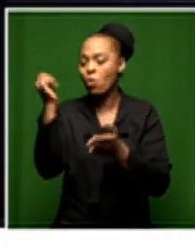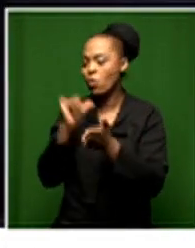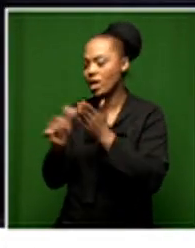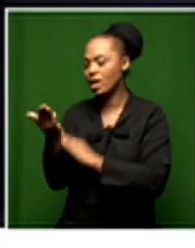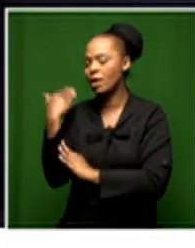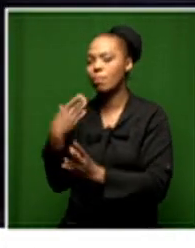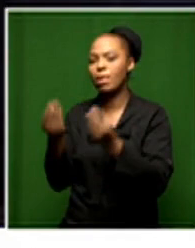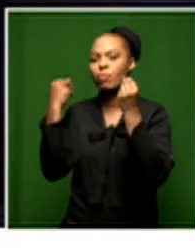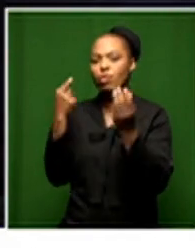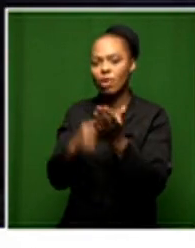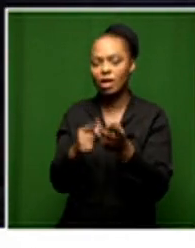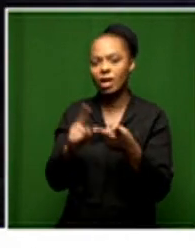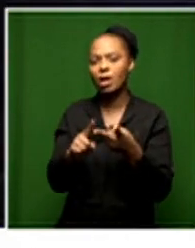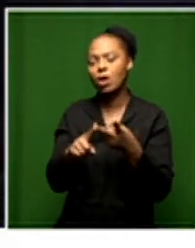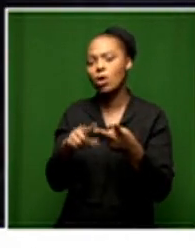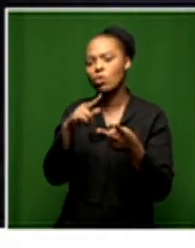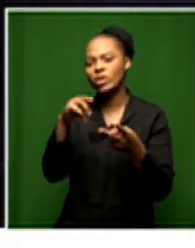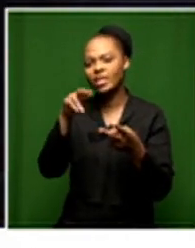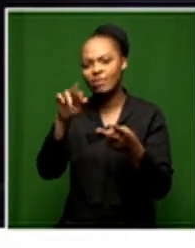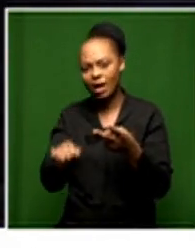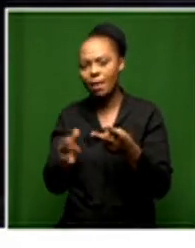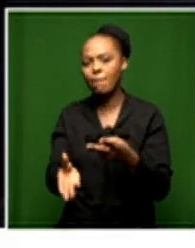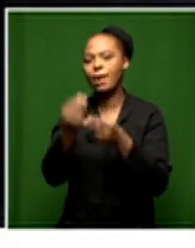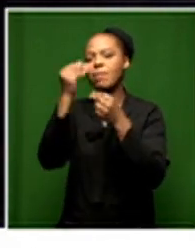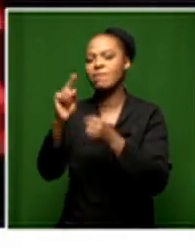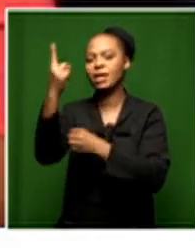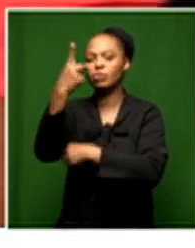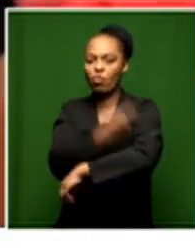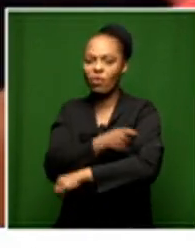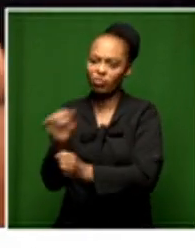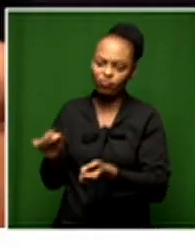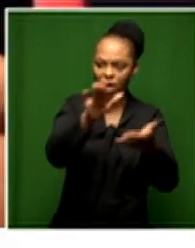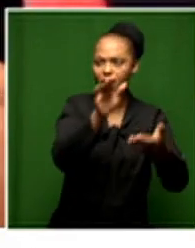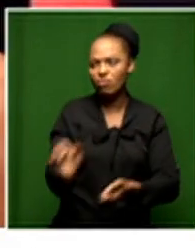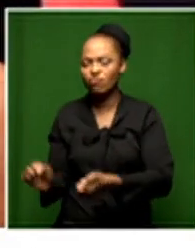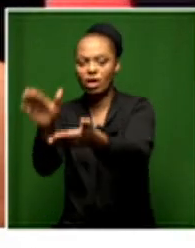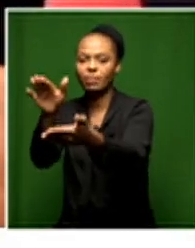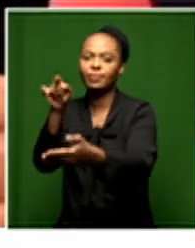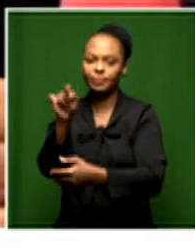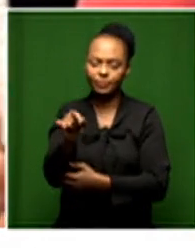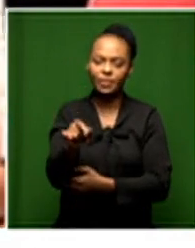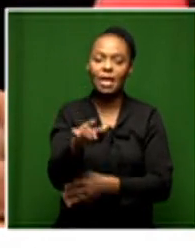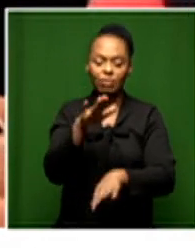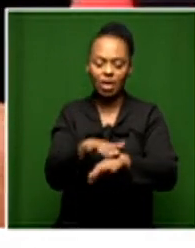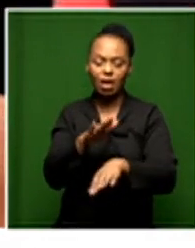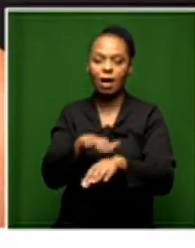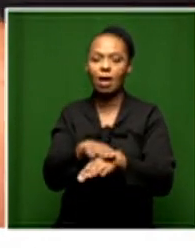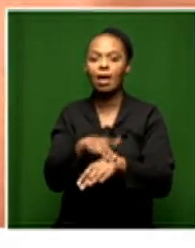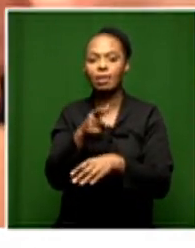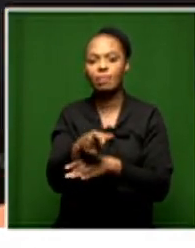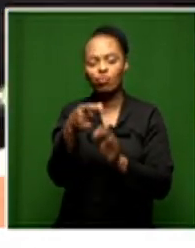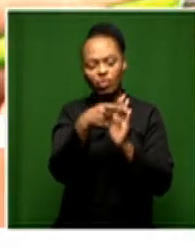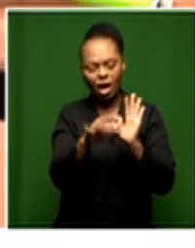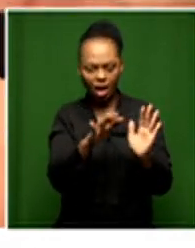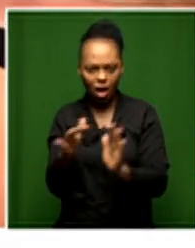Ghana and Côte d'Ivoire received the first Covax doses, and there will be a timeline where all the